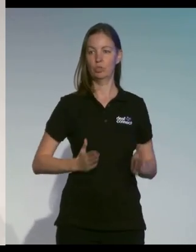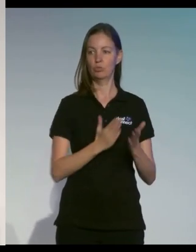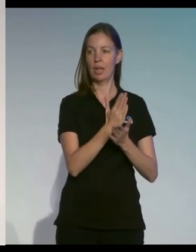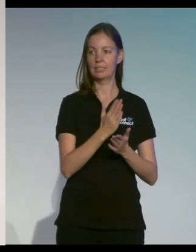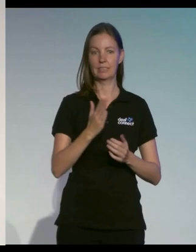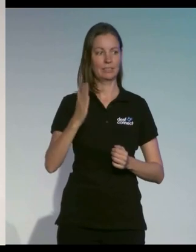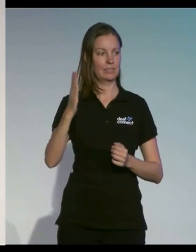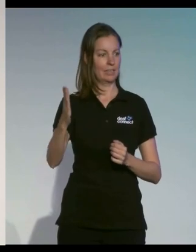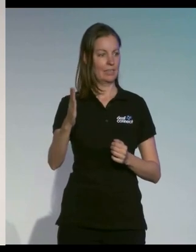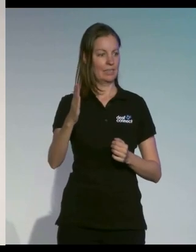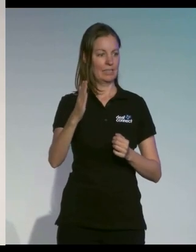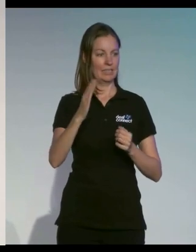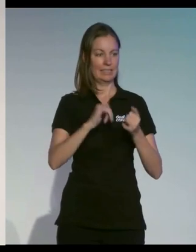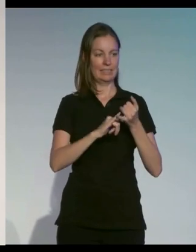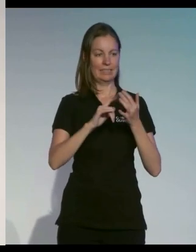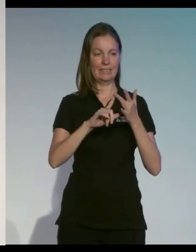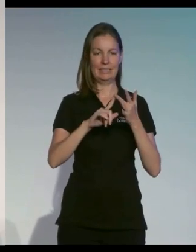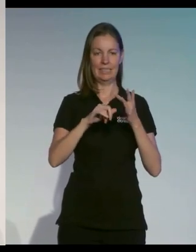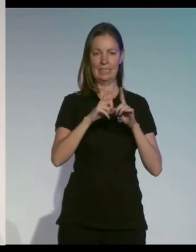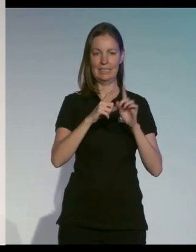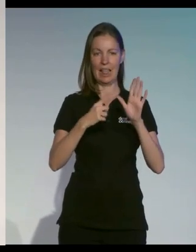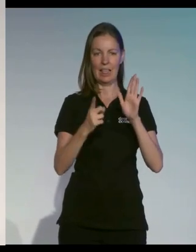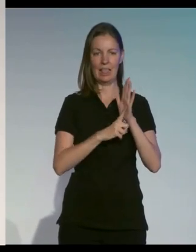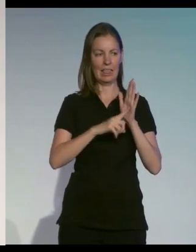CEDAW committee, thank you. I reckon I can throw it that far.